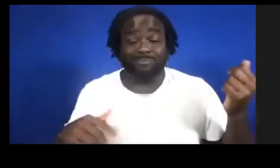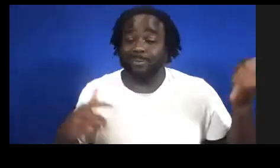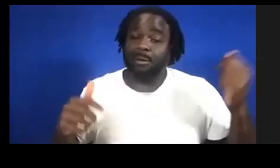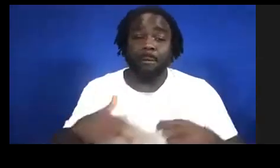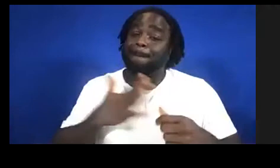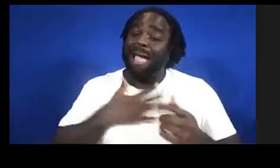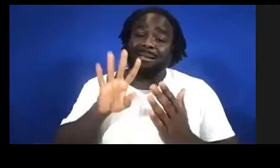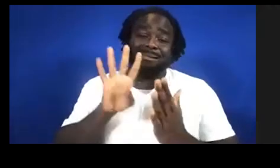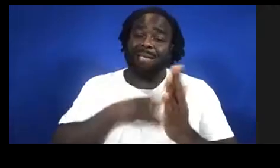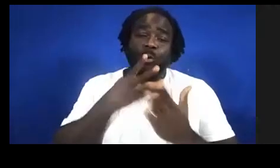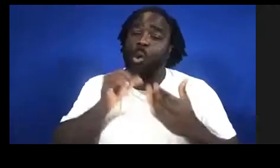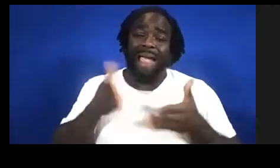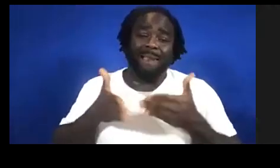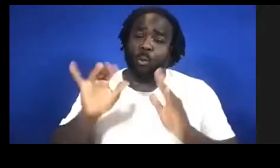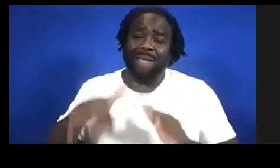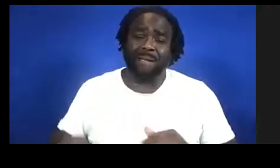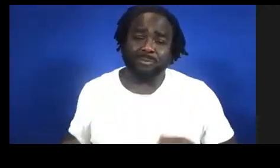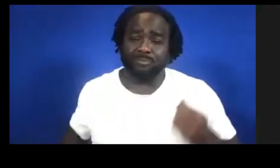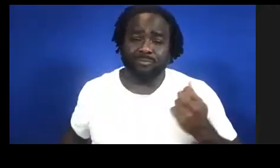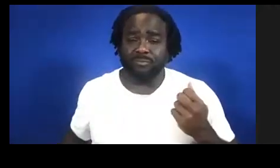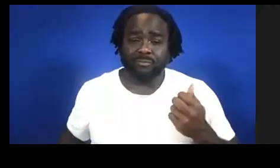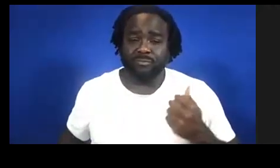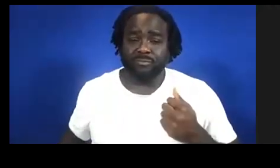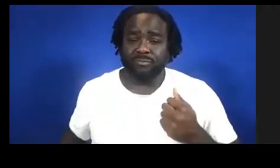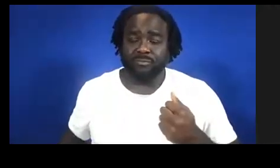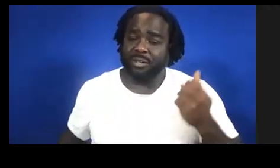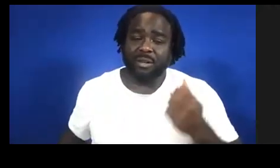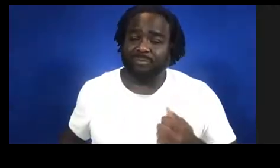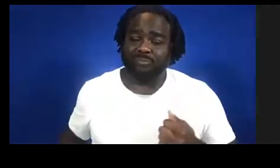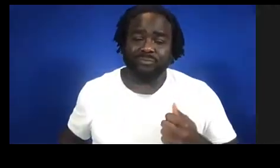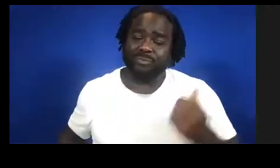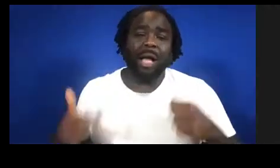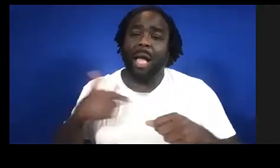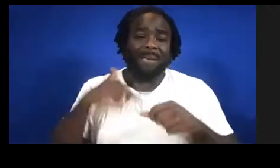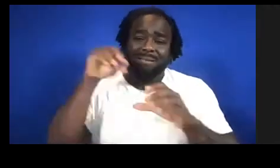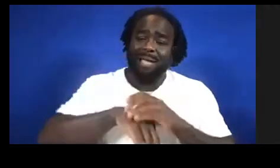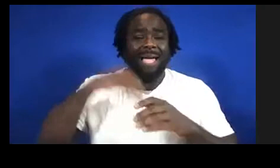You know, I like dogs too, but my schedule ain't gonna work with no dog.